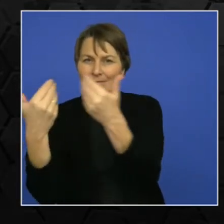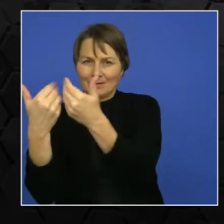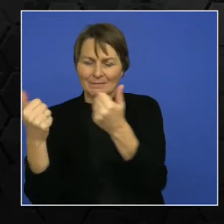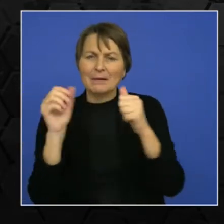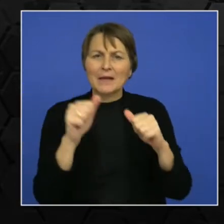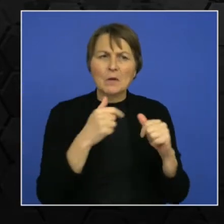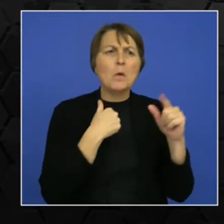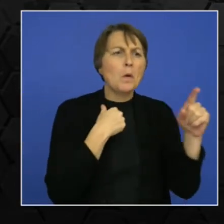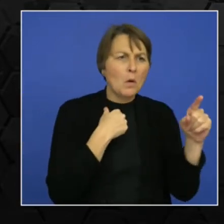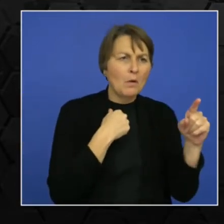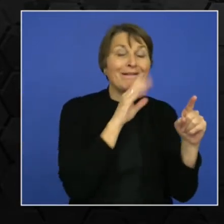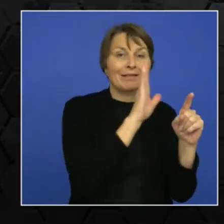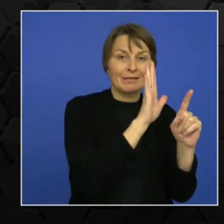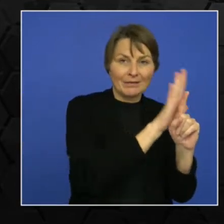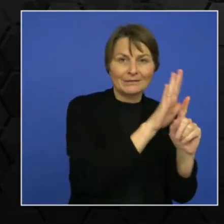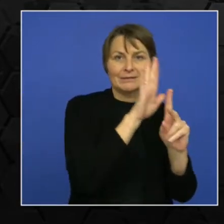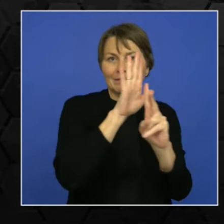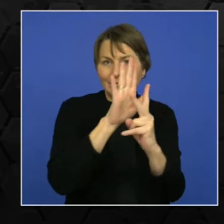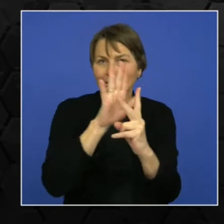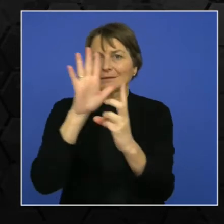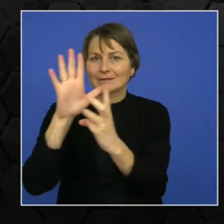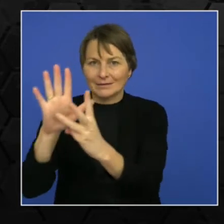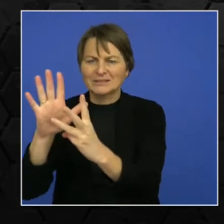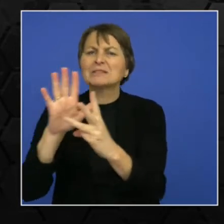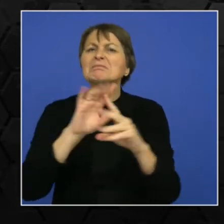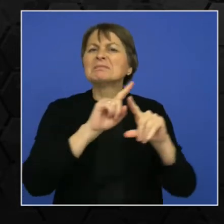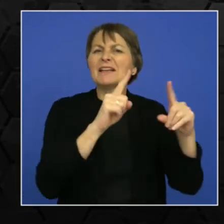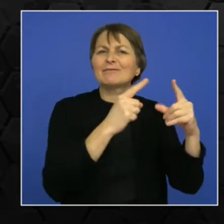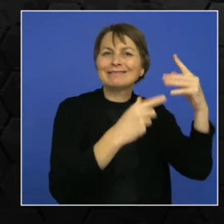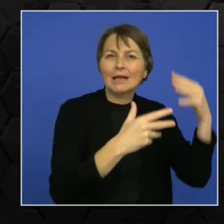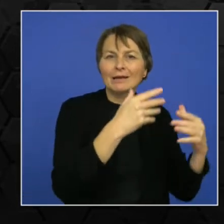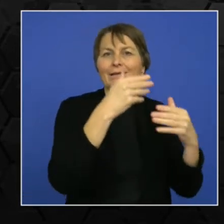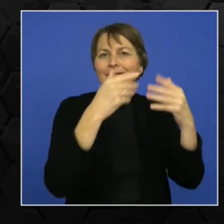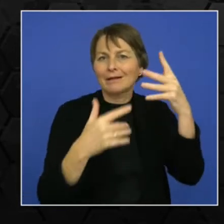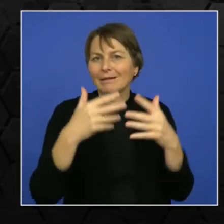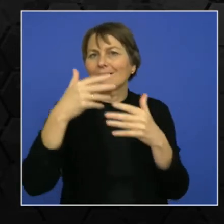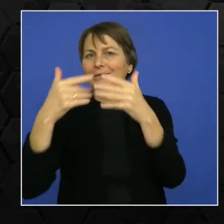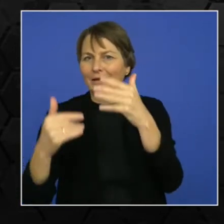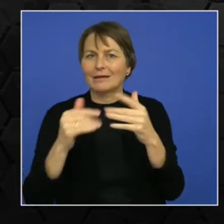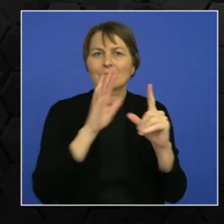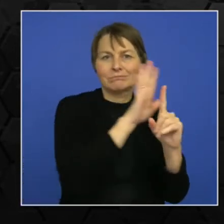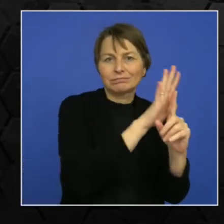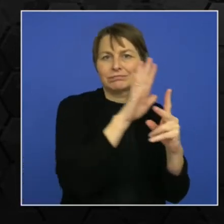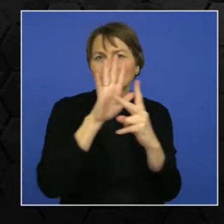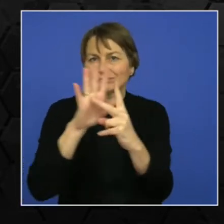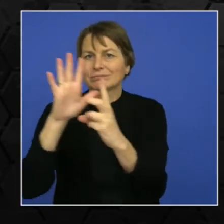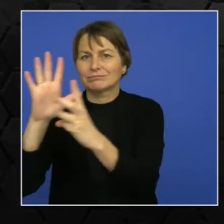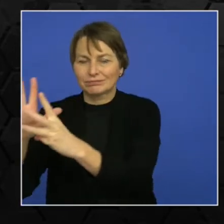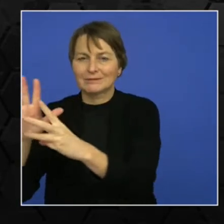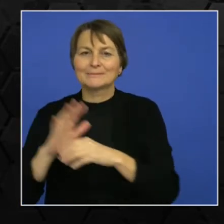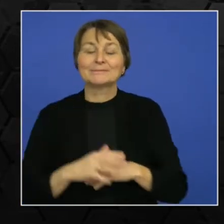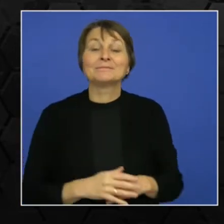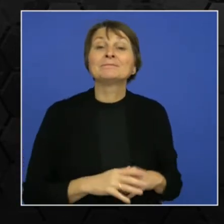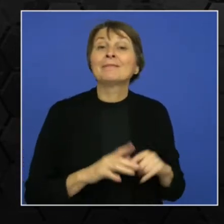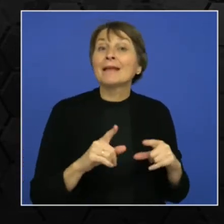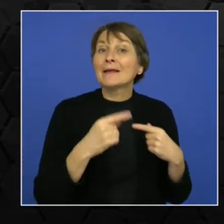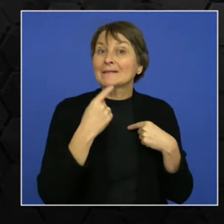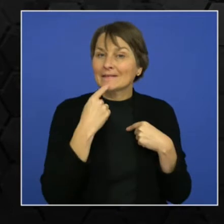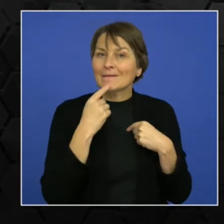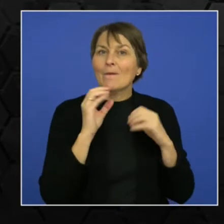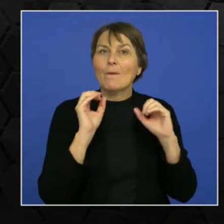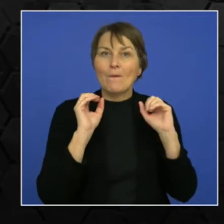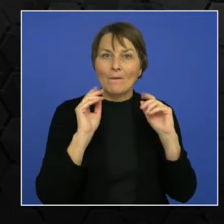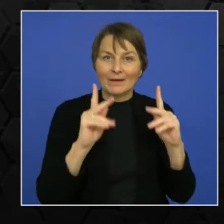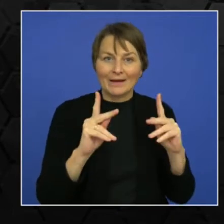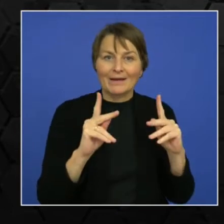metrics that like we like based on different algorithms and the use case. And also like coming to the general, we can actually identify that it is not